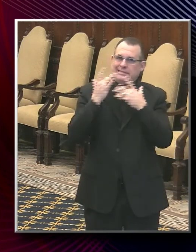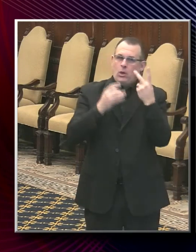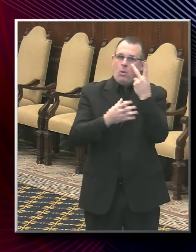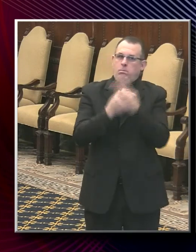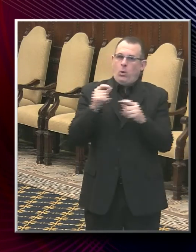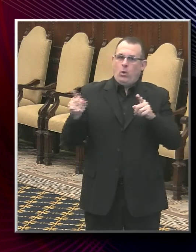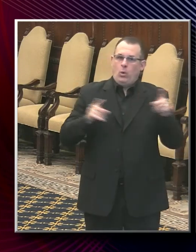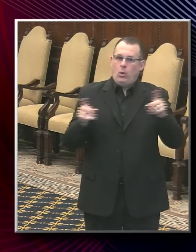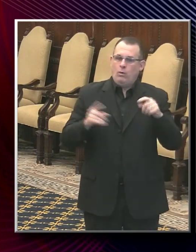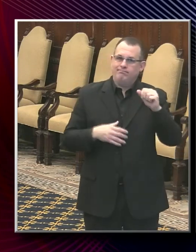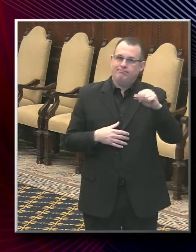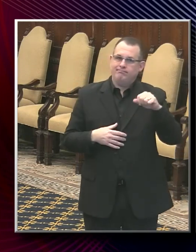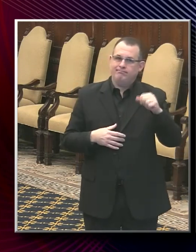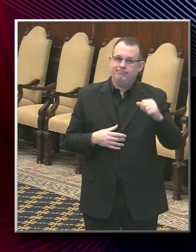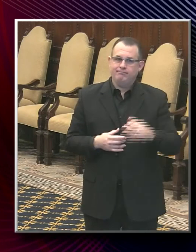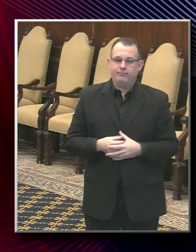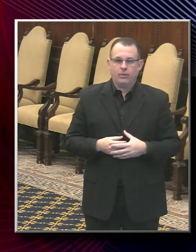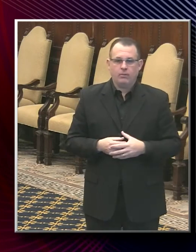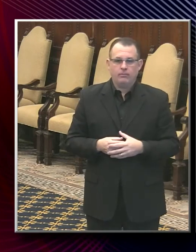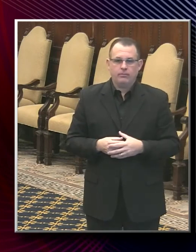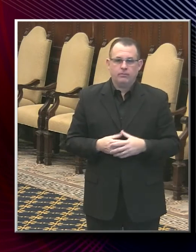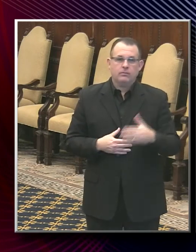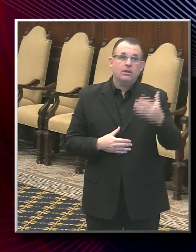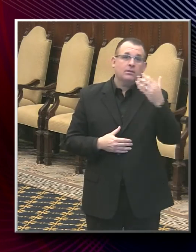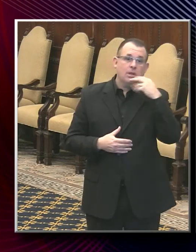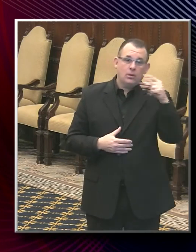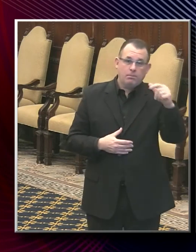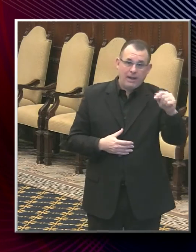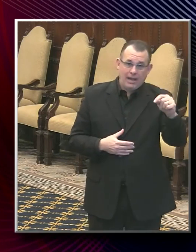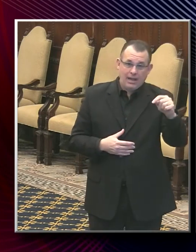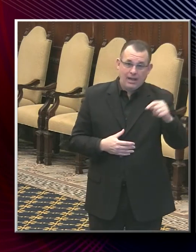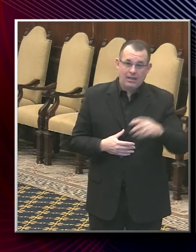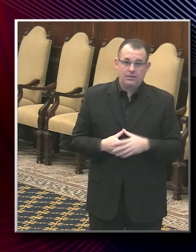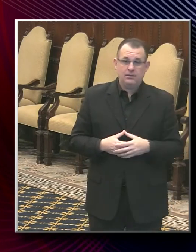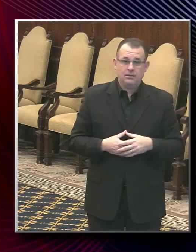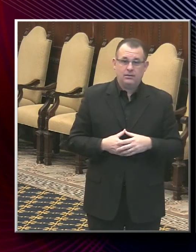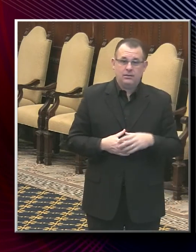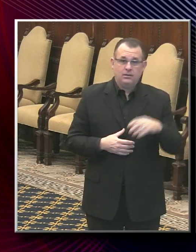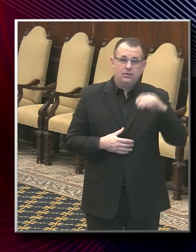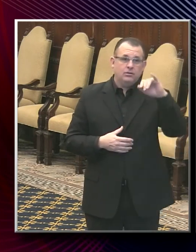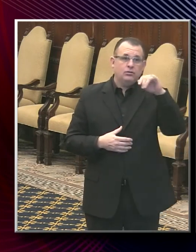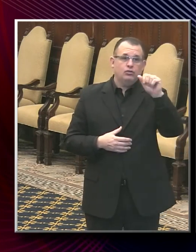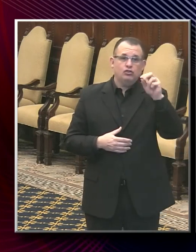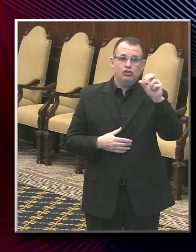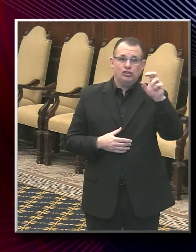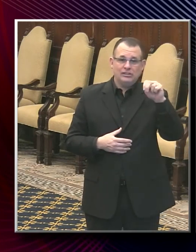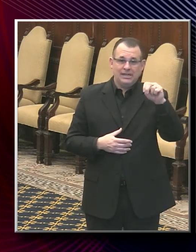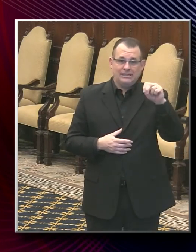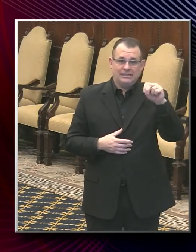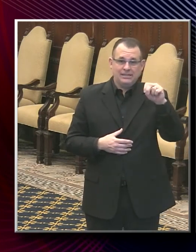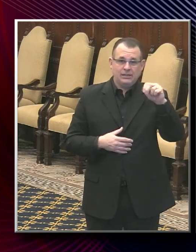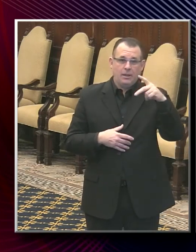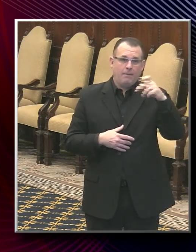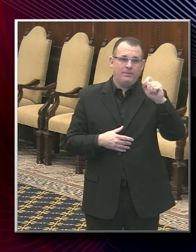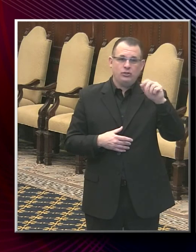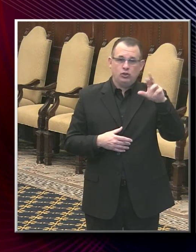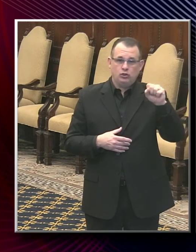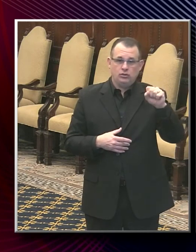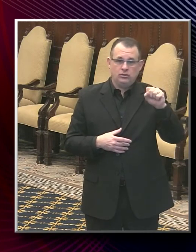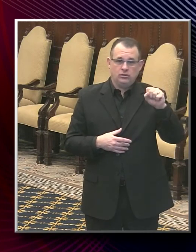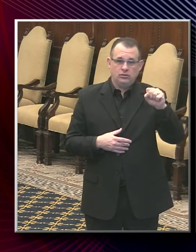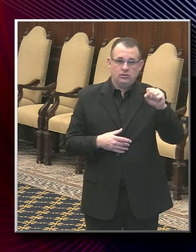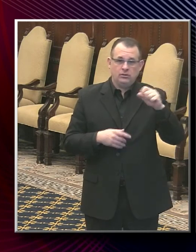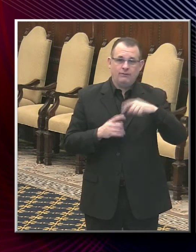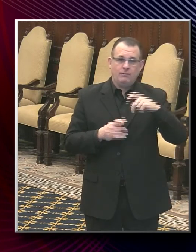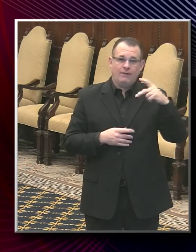Okay, thank you, Pat. We're now going to go to Jason Peters of Philly Weekly. Hello, my question